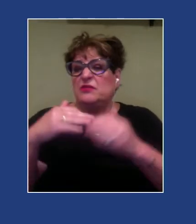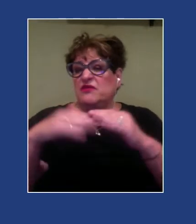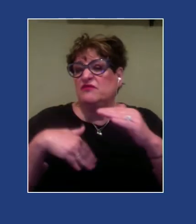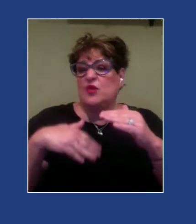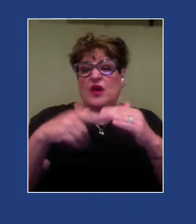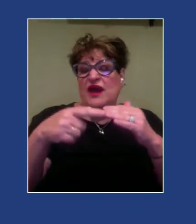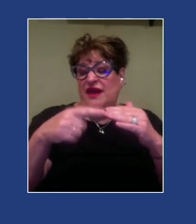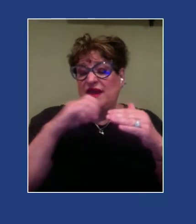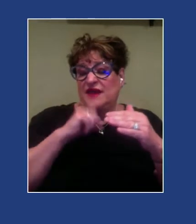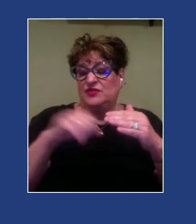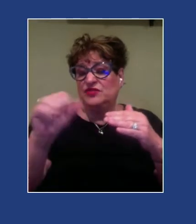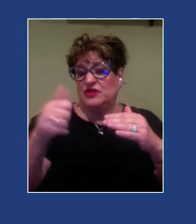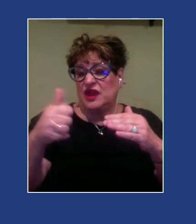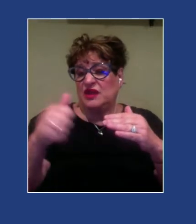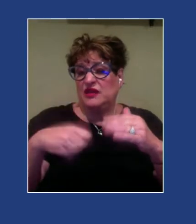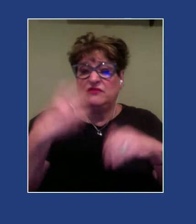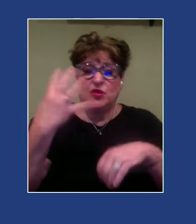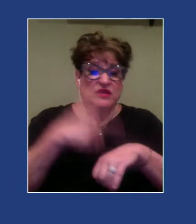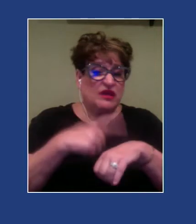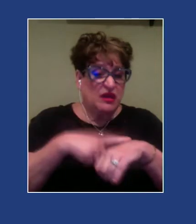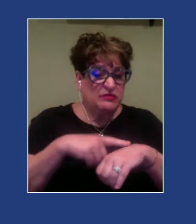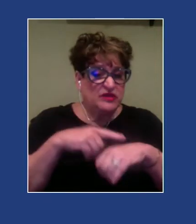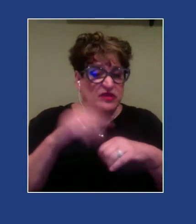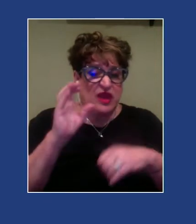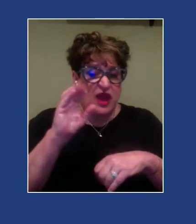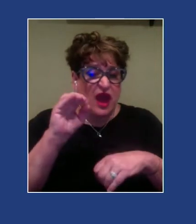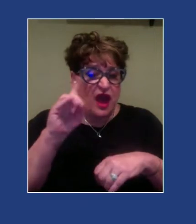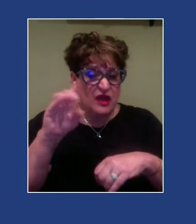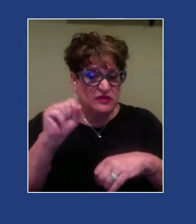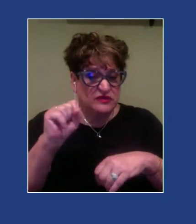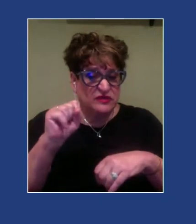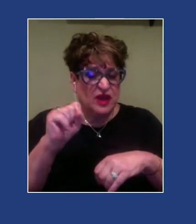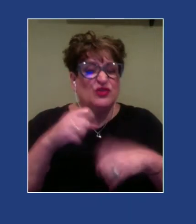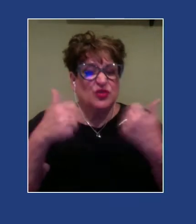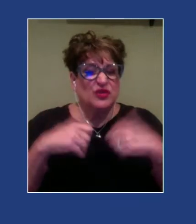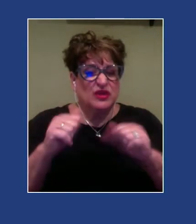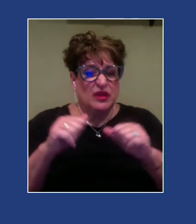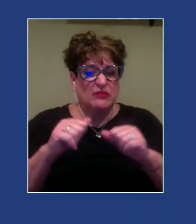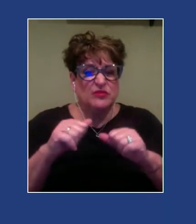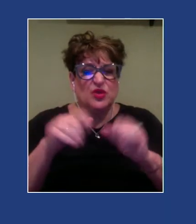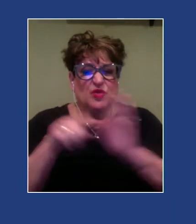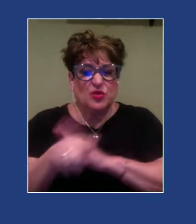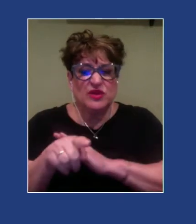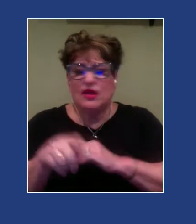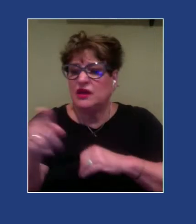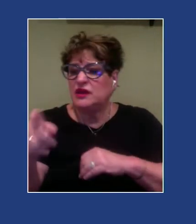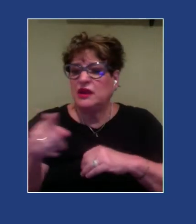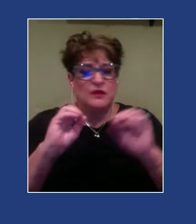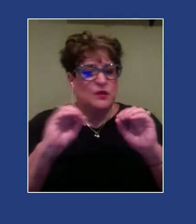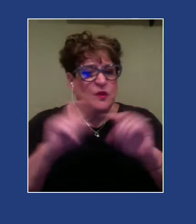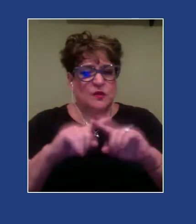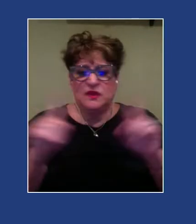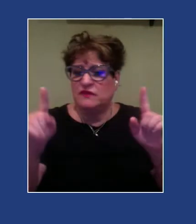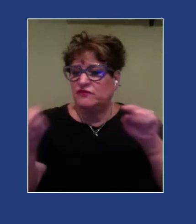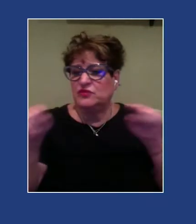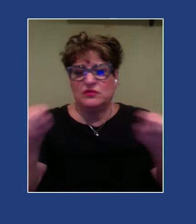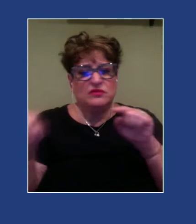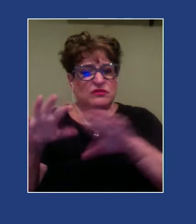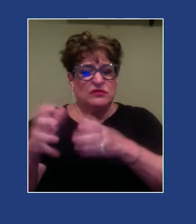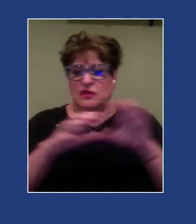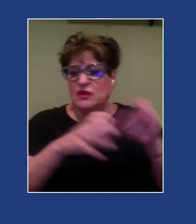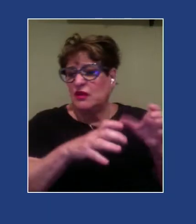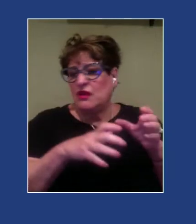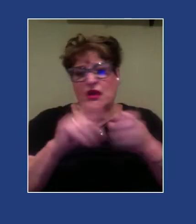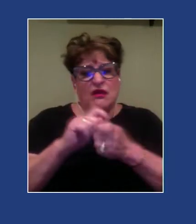was associated with more than 4 times the odds of attempting suicide in a person's lifetime. And interestingly, there was no difference in outcomes between conversion efforts